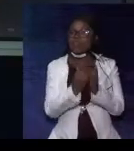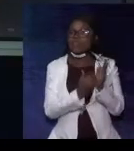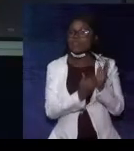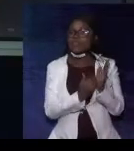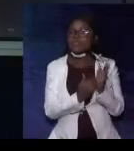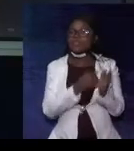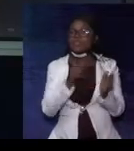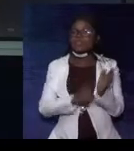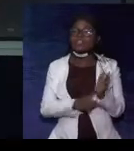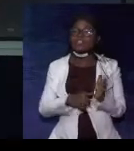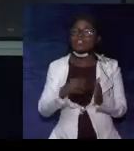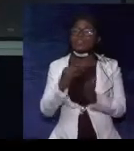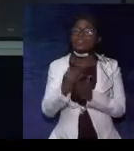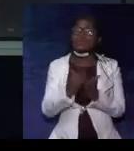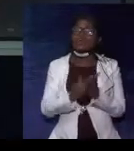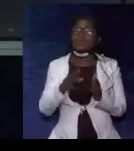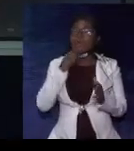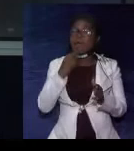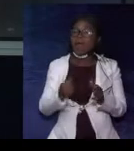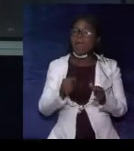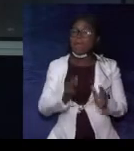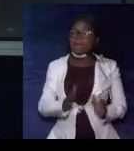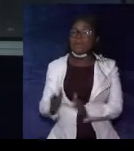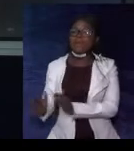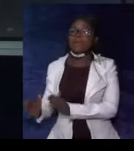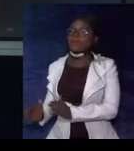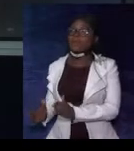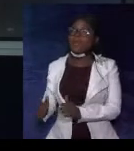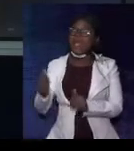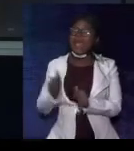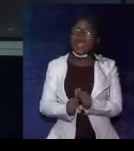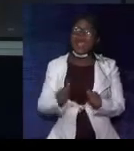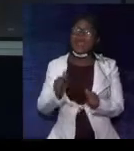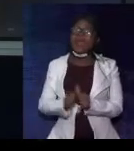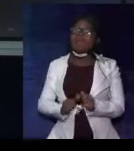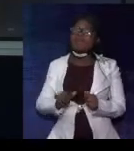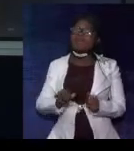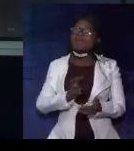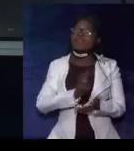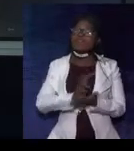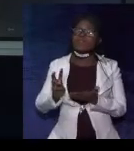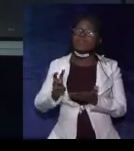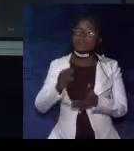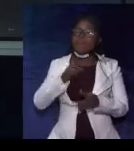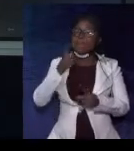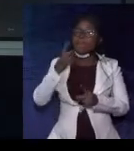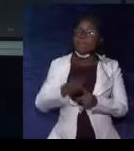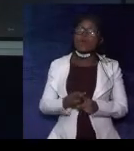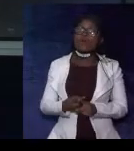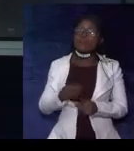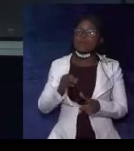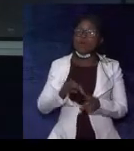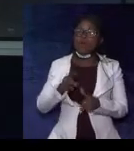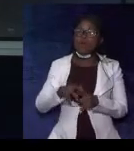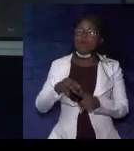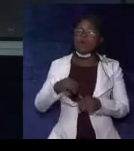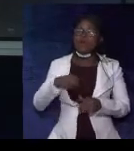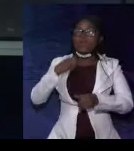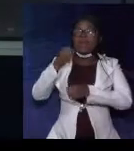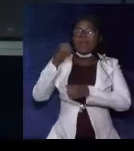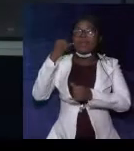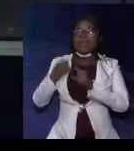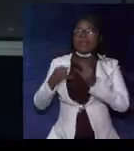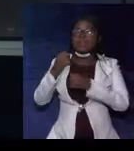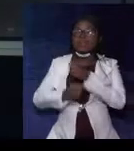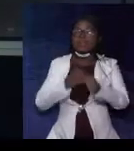recorded. These records are prepared. It could be prepared every week, month, and at the end of the